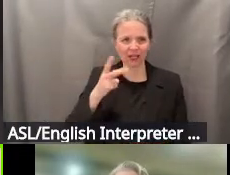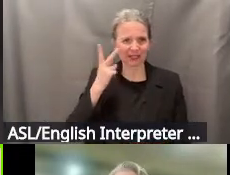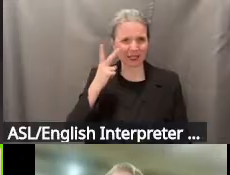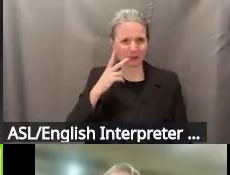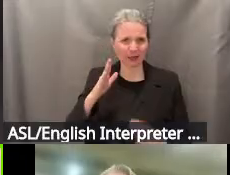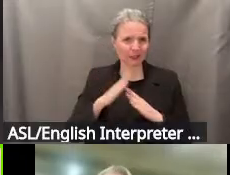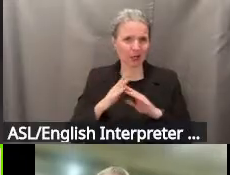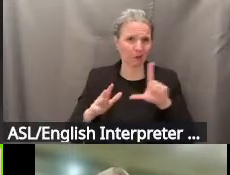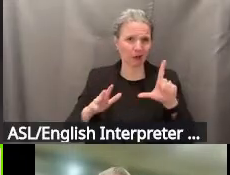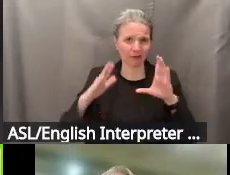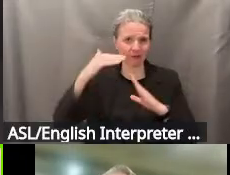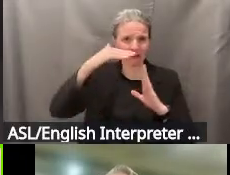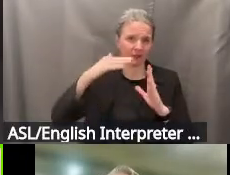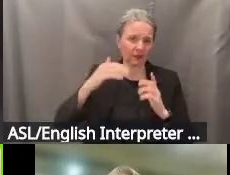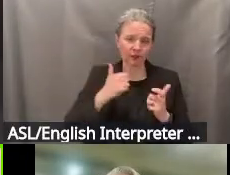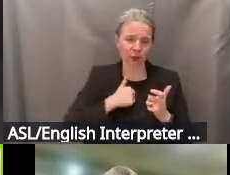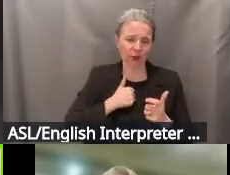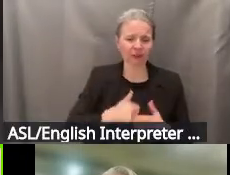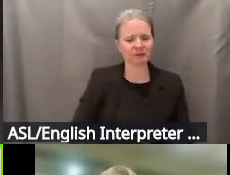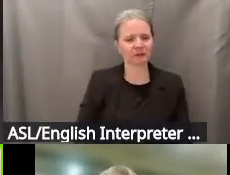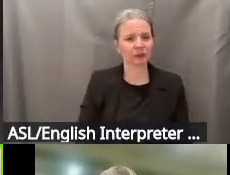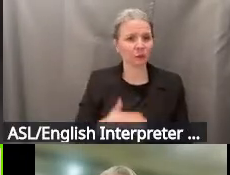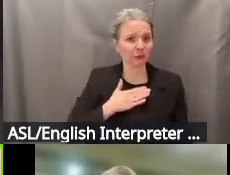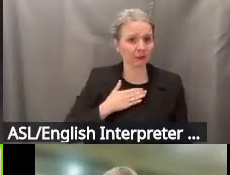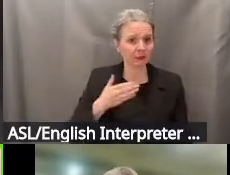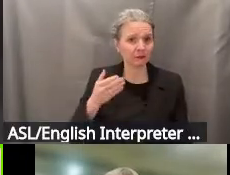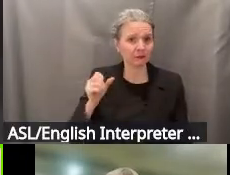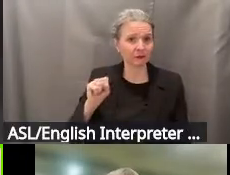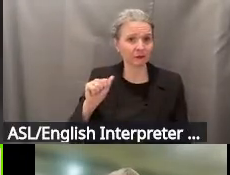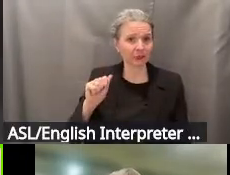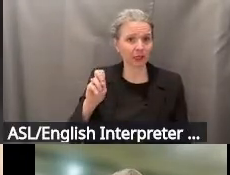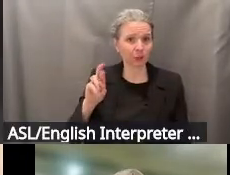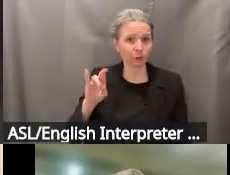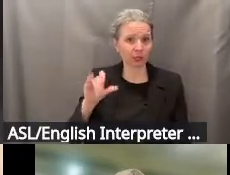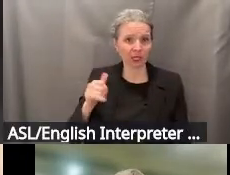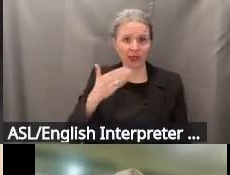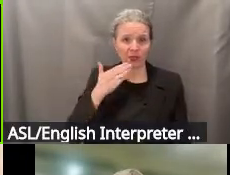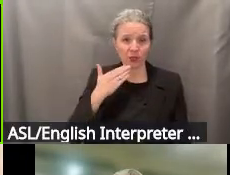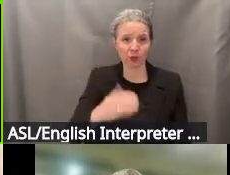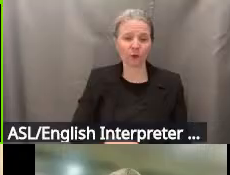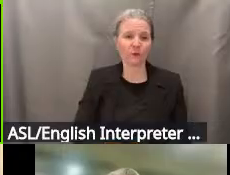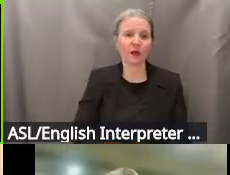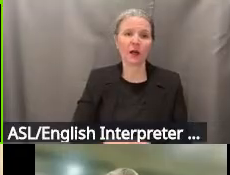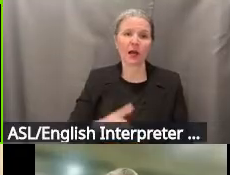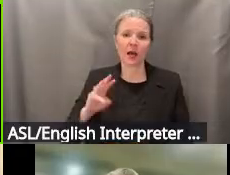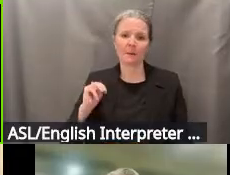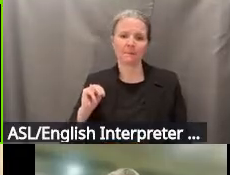left like everyone else. I apologize. Please. Thank you.